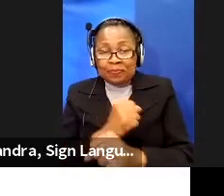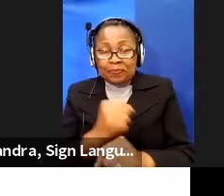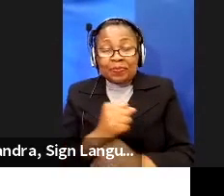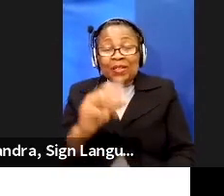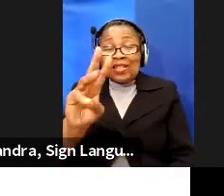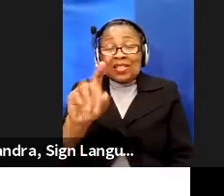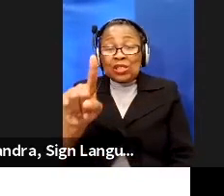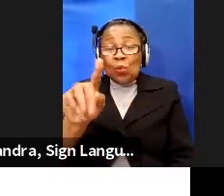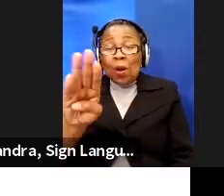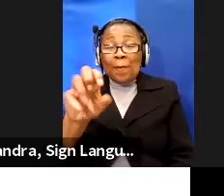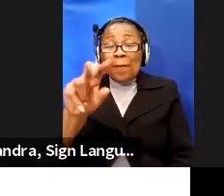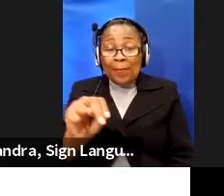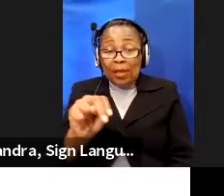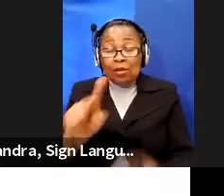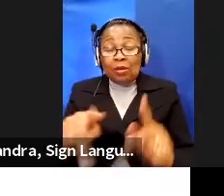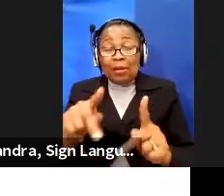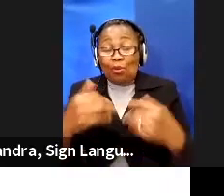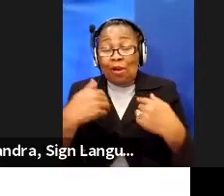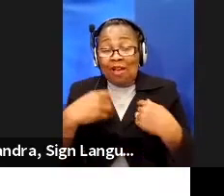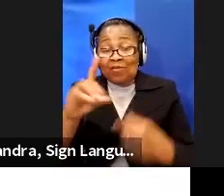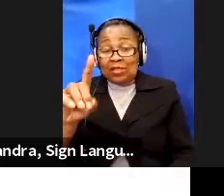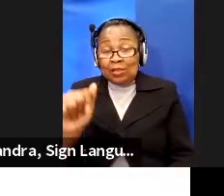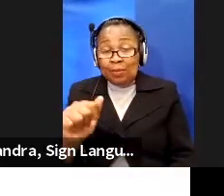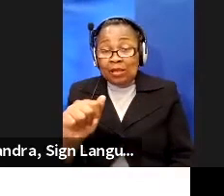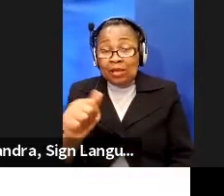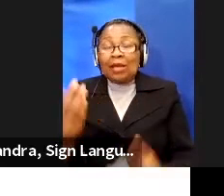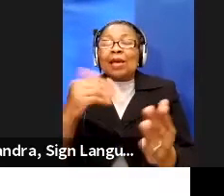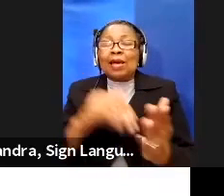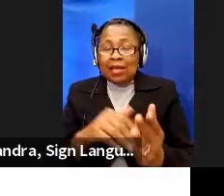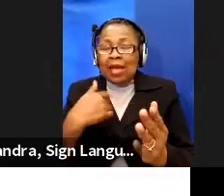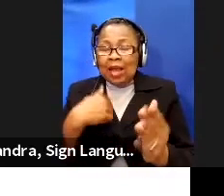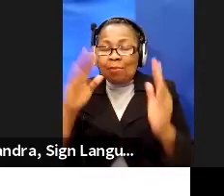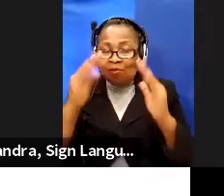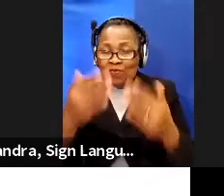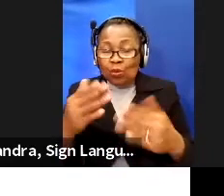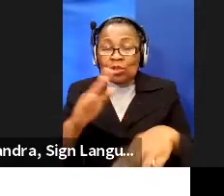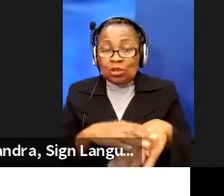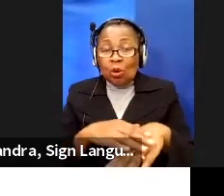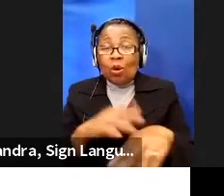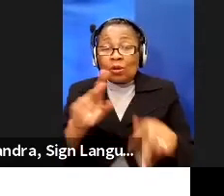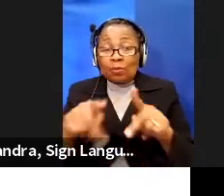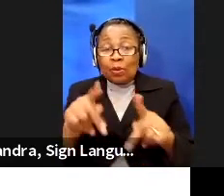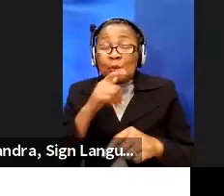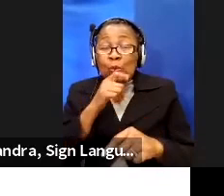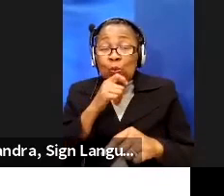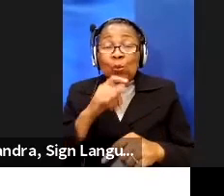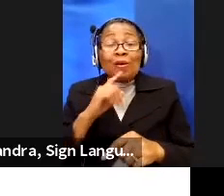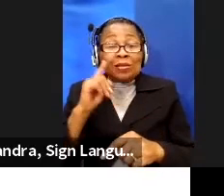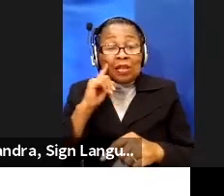people having disability. Again, I am going to focus on the patrons that are deaf or hard of